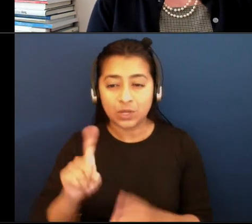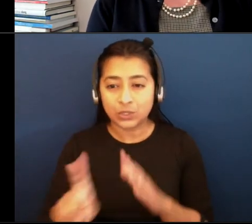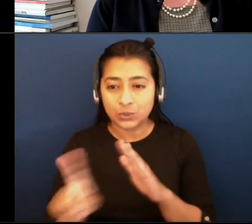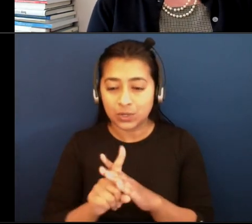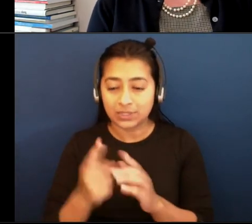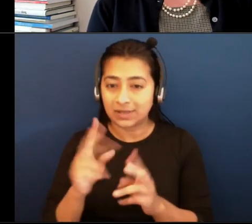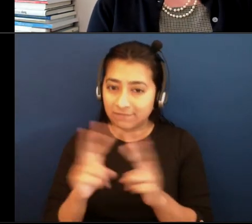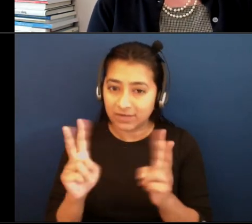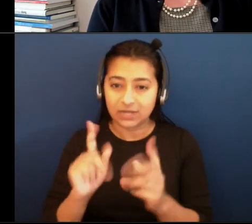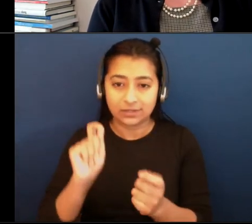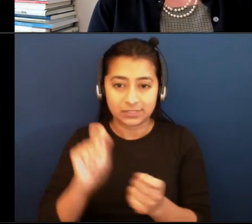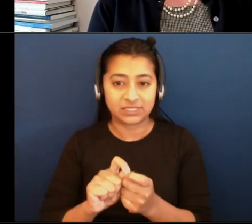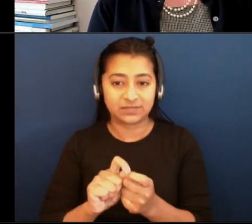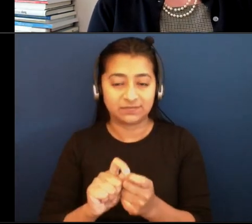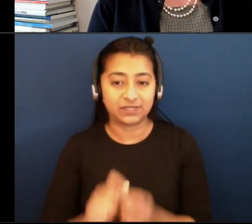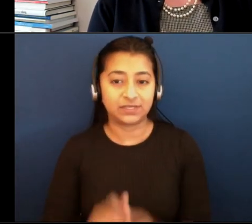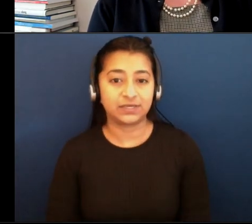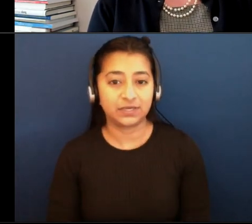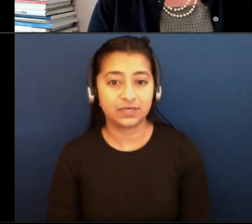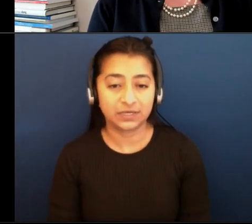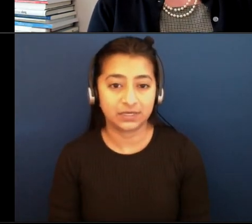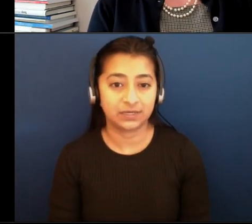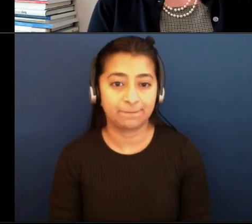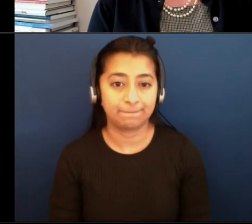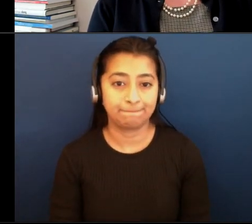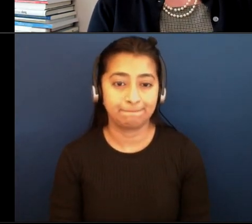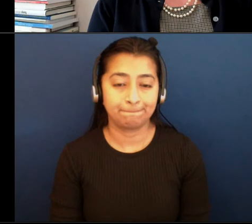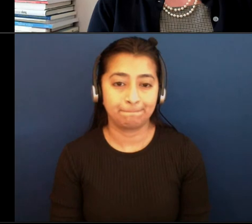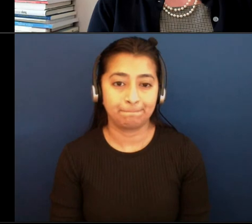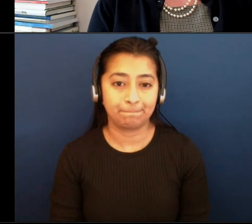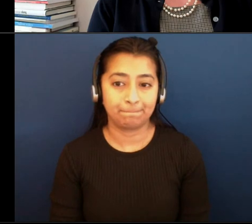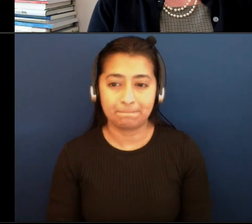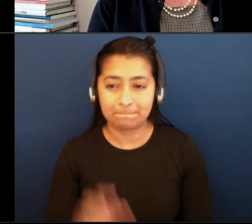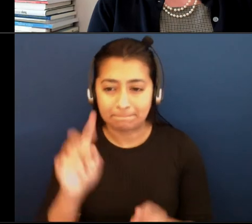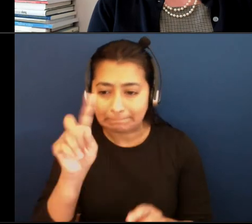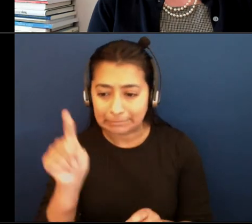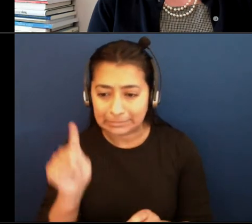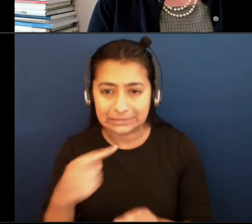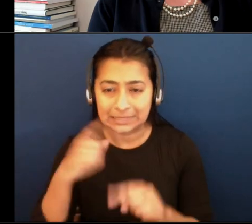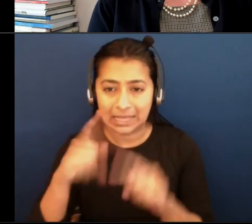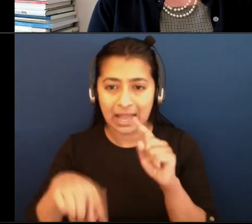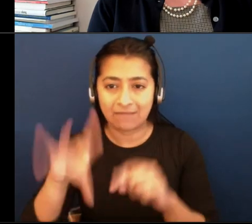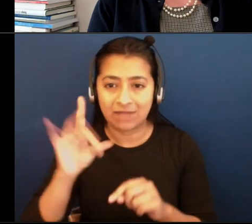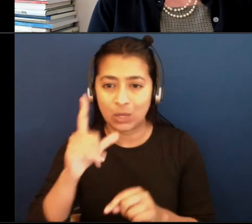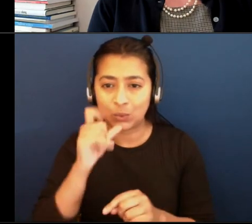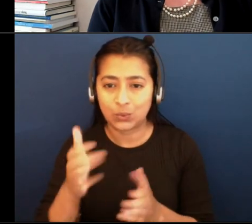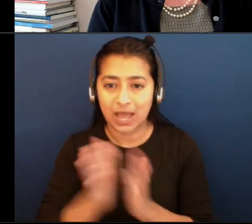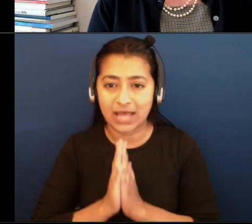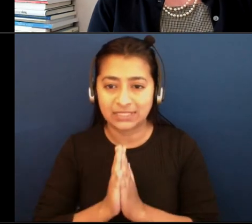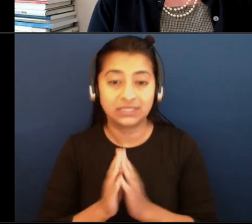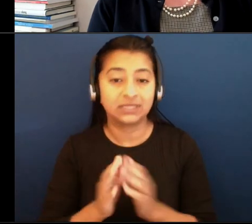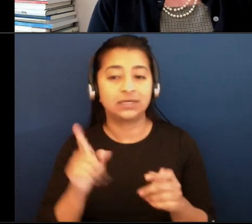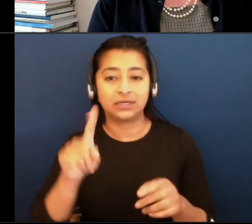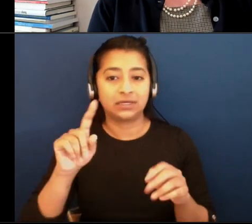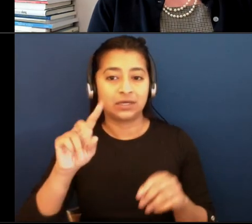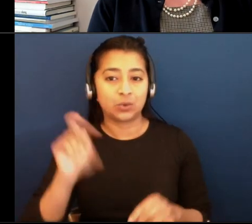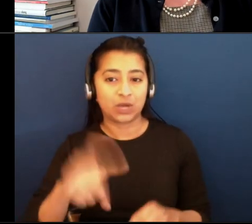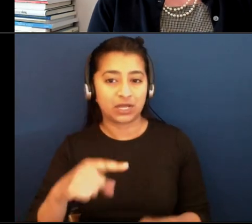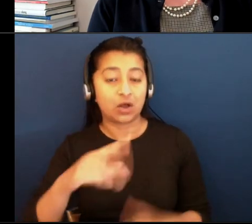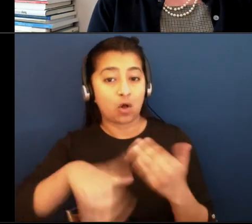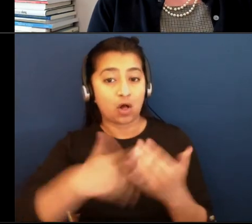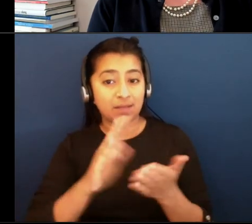specific question, and I, you know, can't find the person now who asked it, but the question is, will the papers in this section